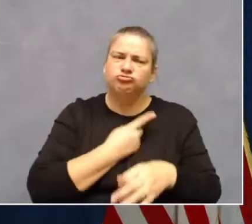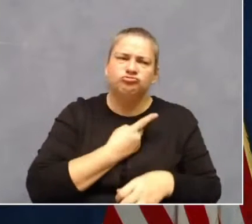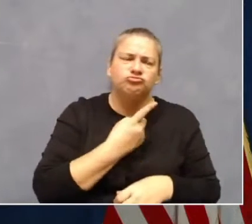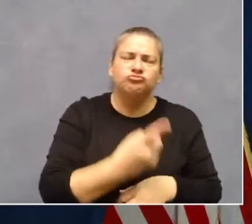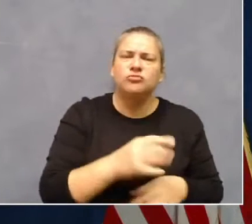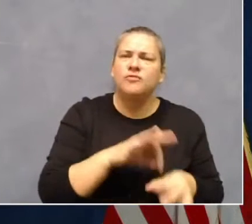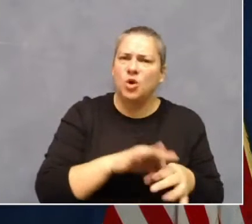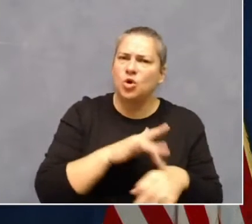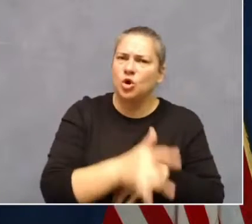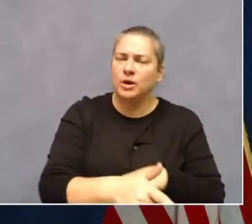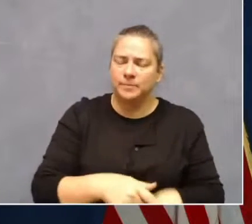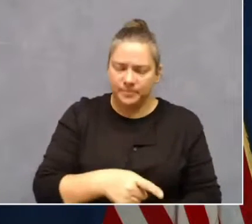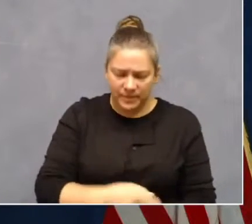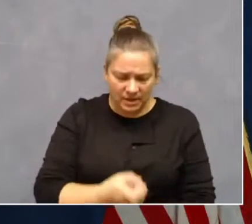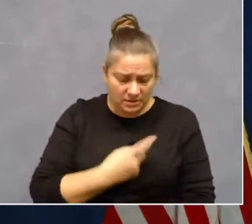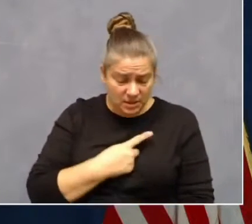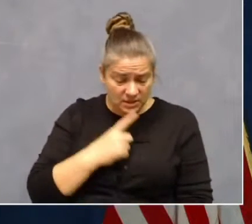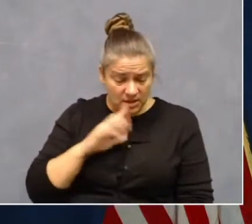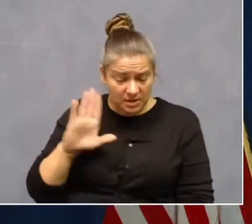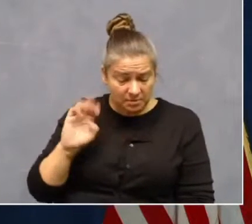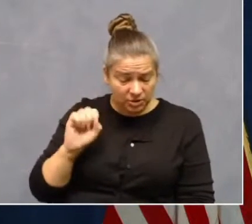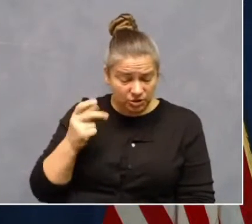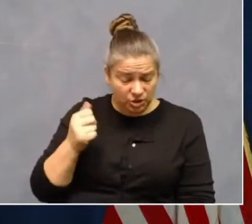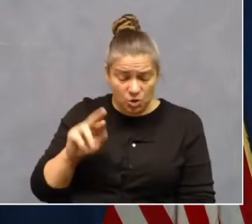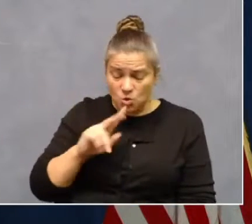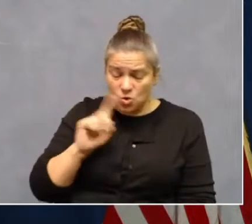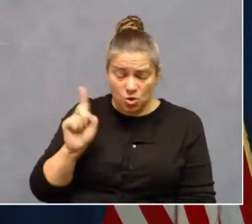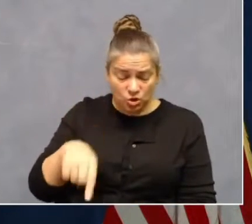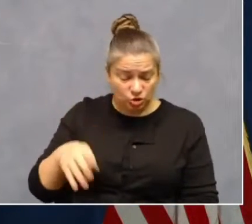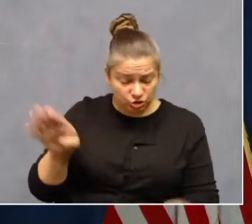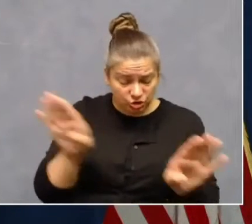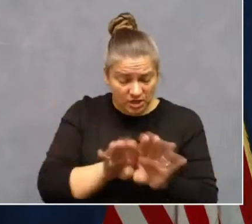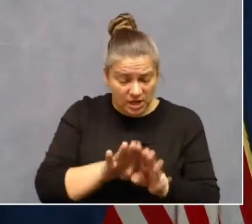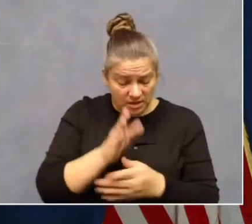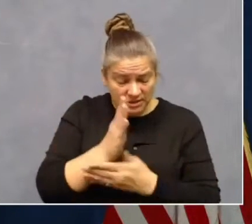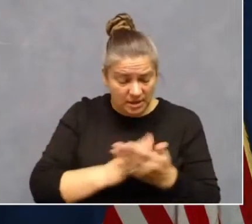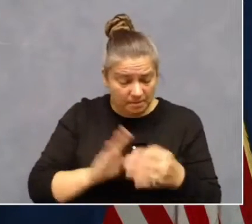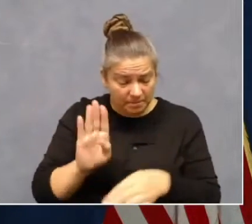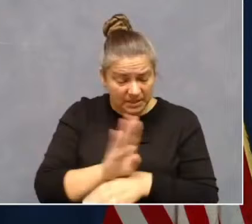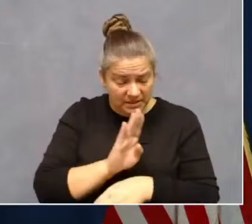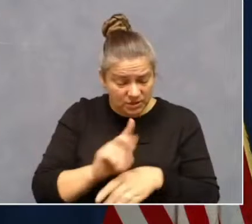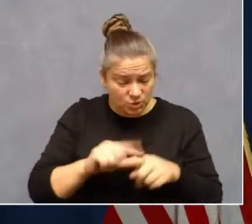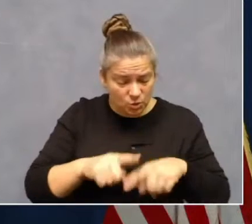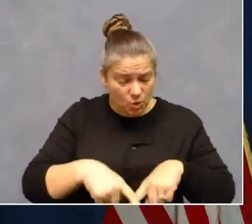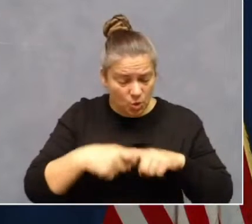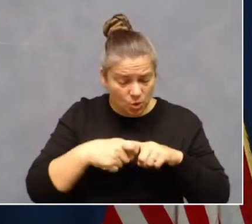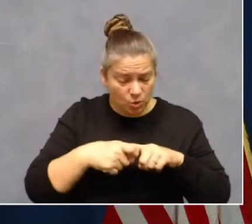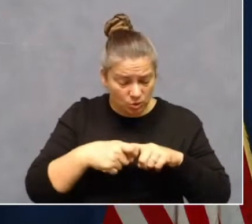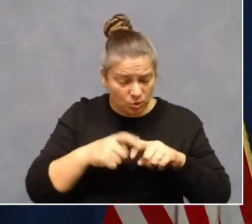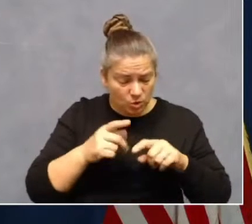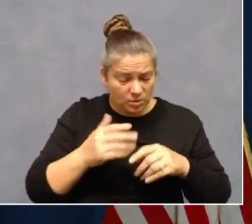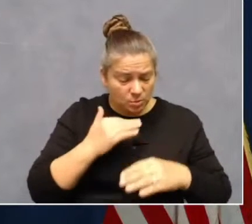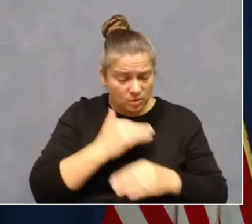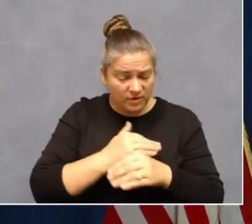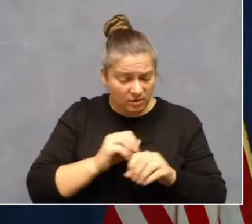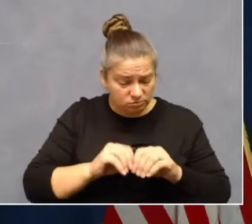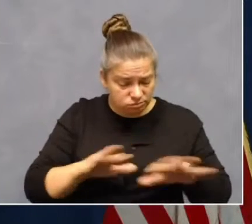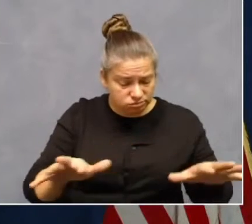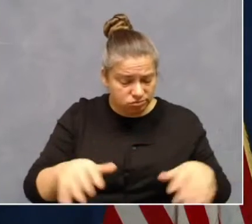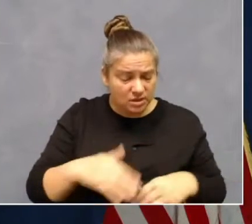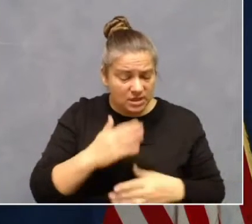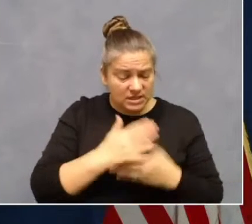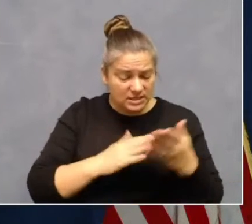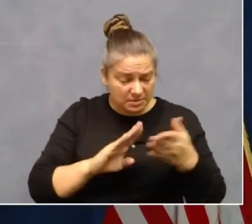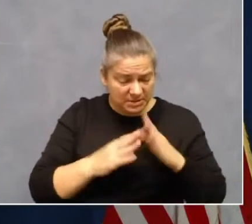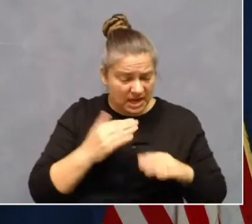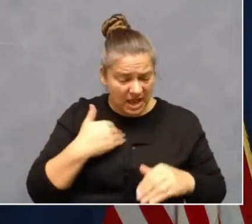Beshear administration previously ordered shutdowns of certain businesses to halt transmission. Other cities such as El Paso have instituted curfews to